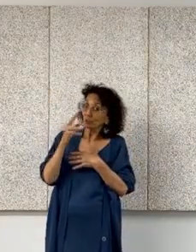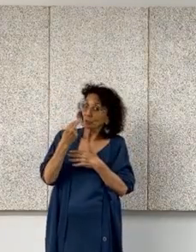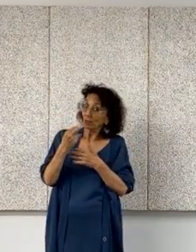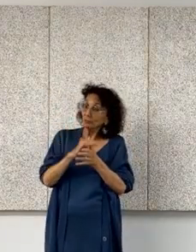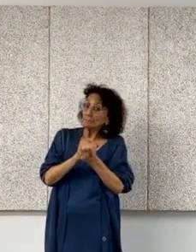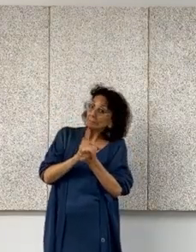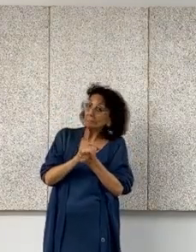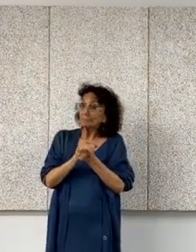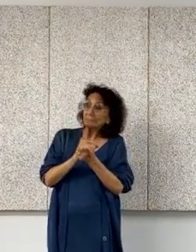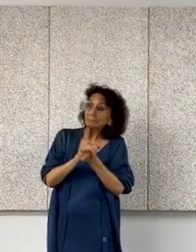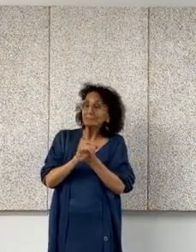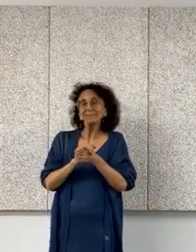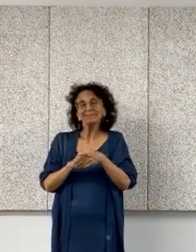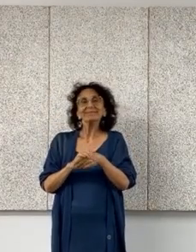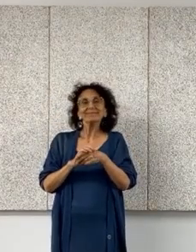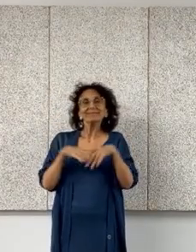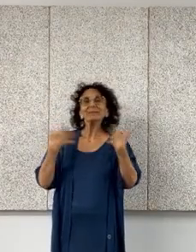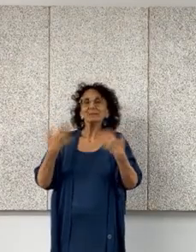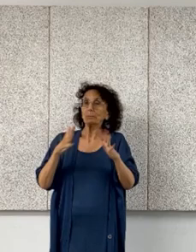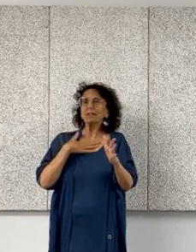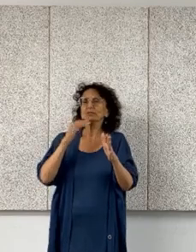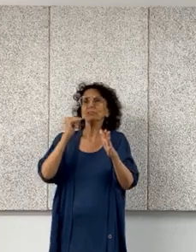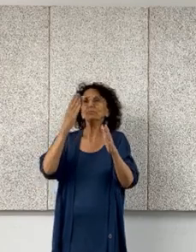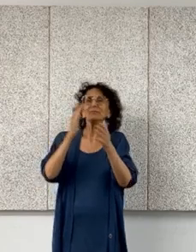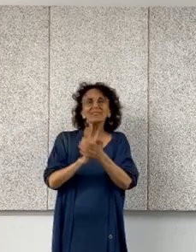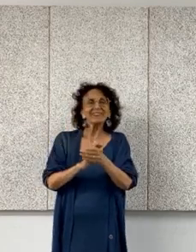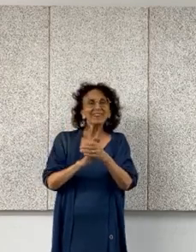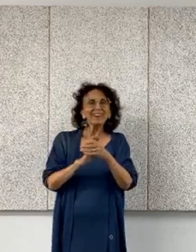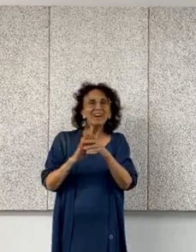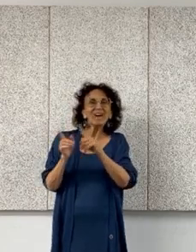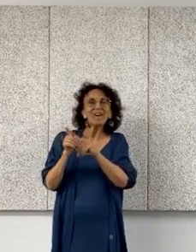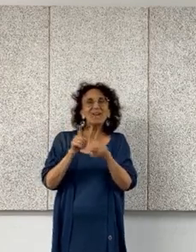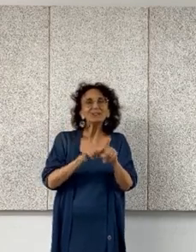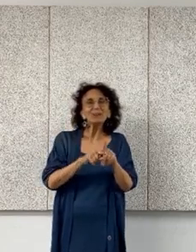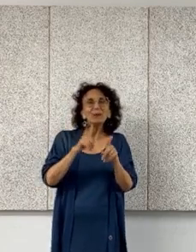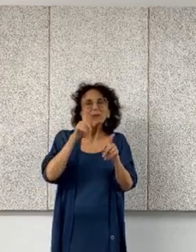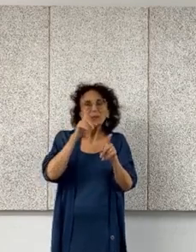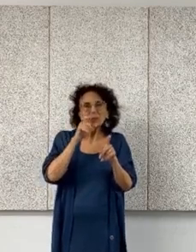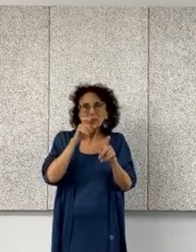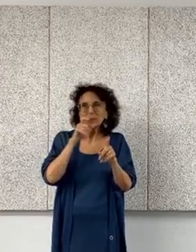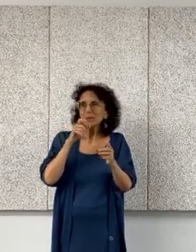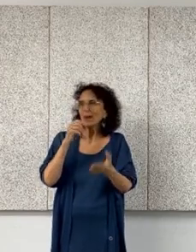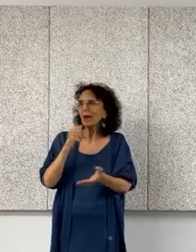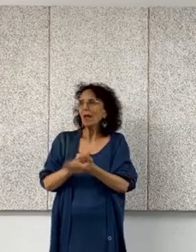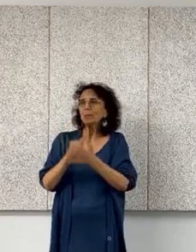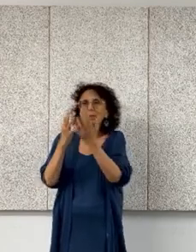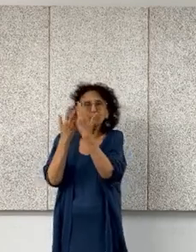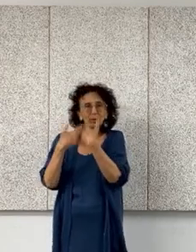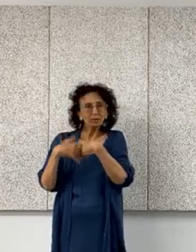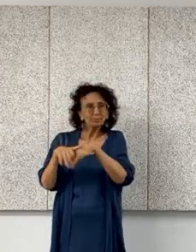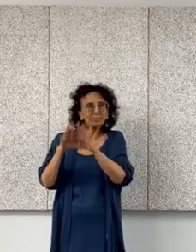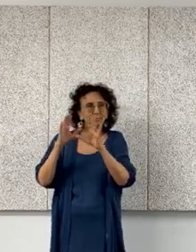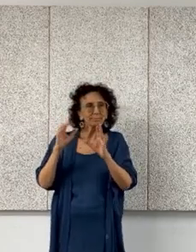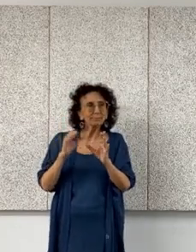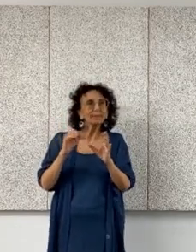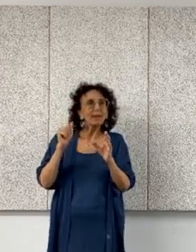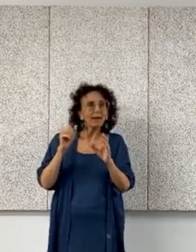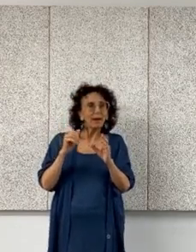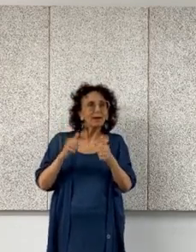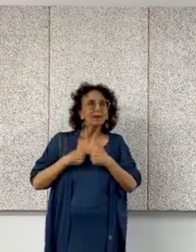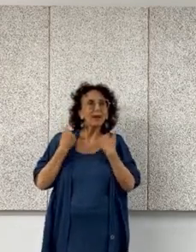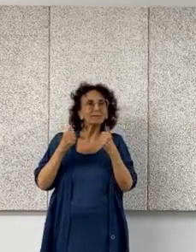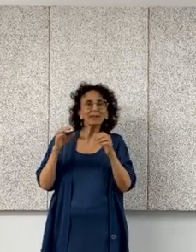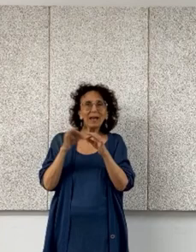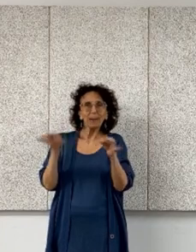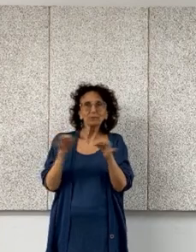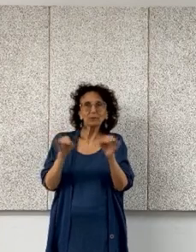Now you know what my job is. And also to our colleagues who are helping us with live captioning. Okay.